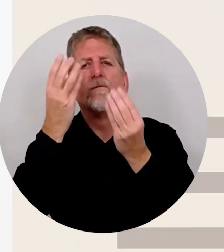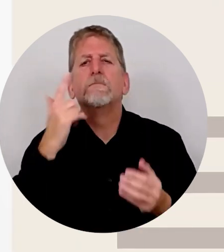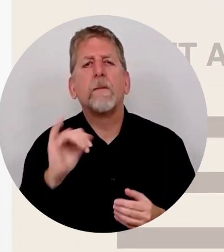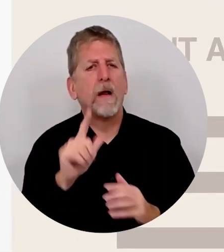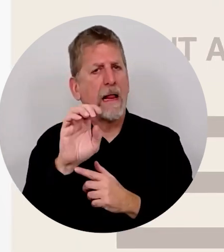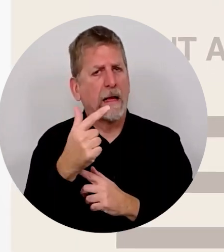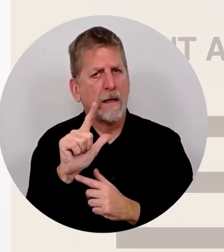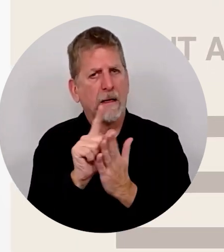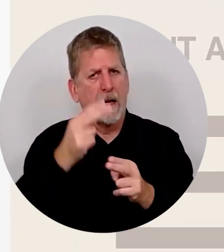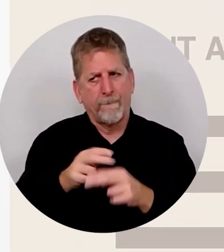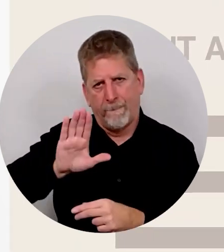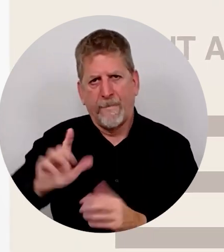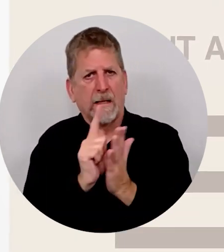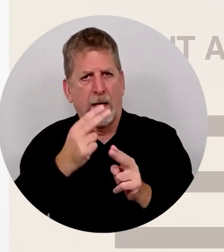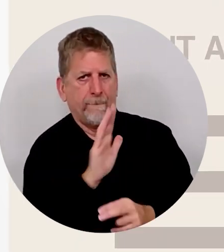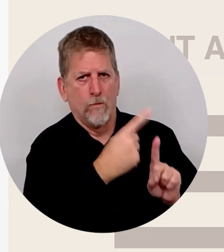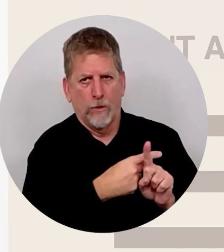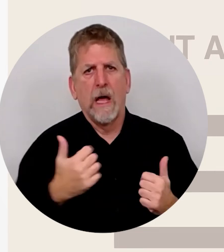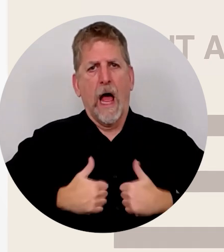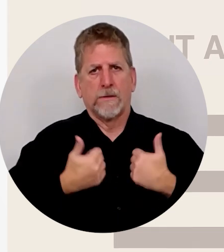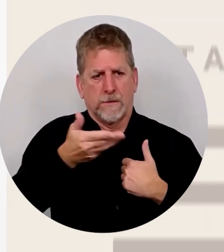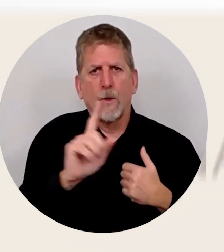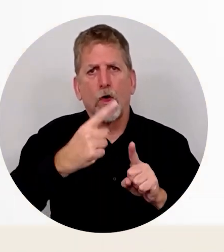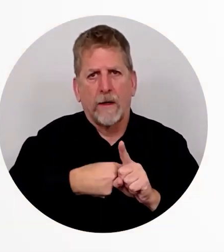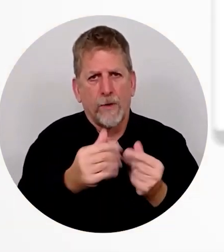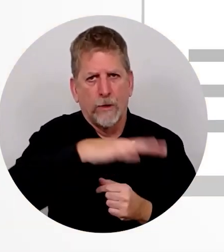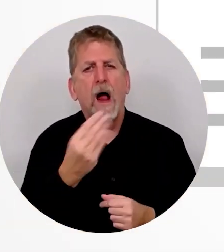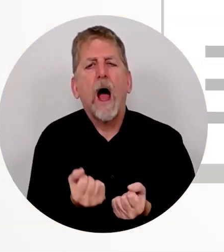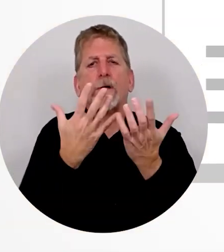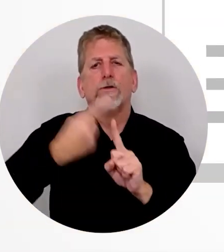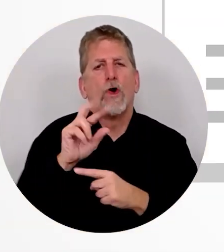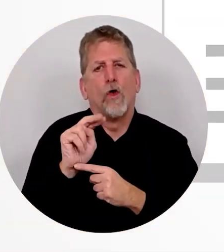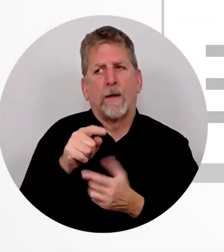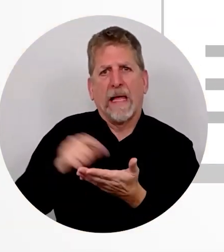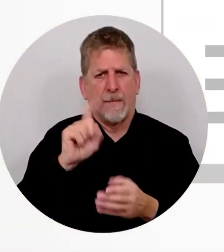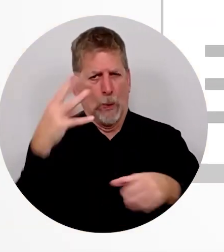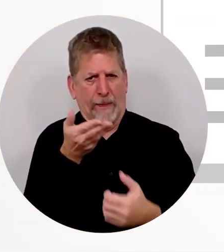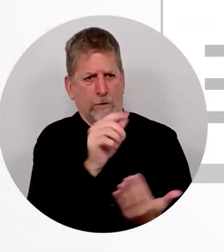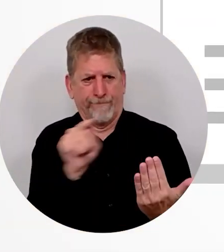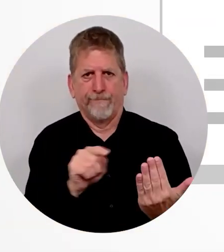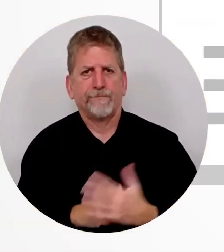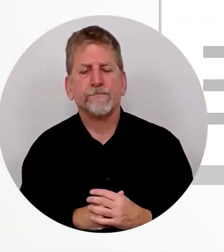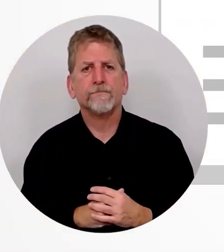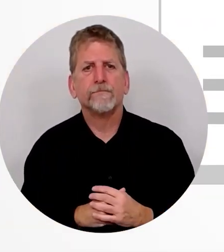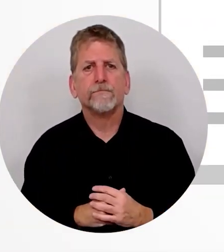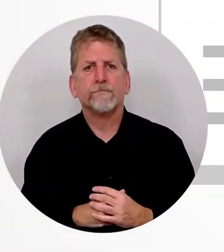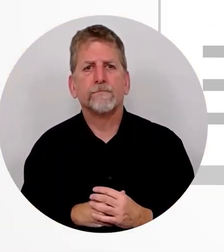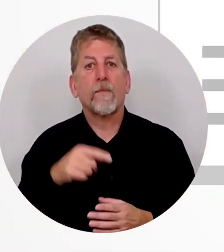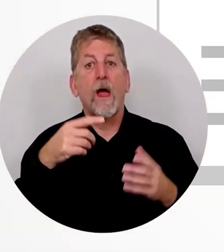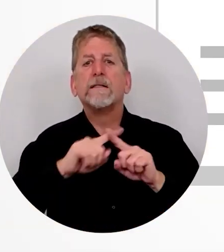property, and the amount of rent that needs to be paid. A complete list of requirements can be found on the ORT